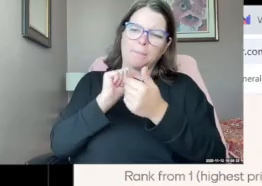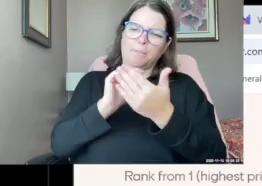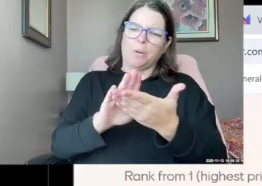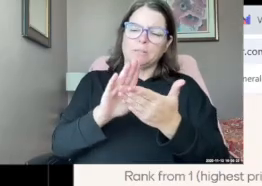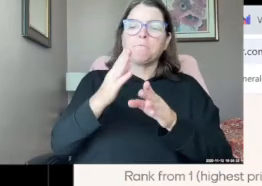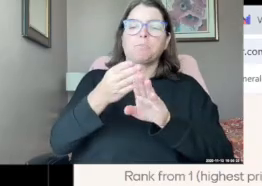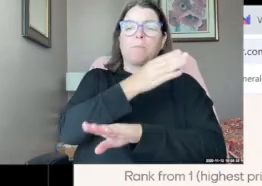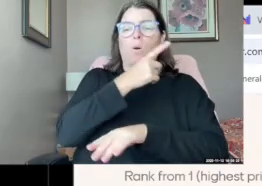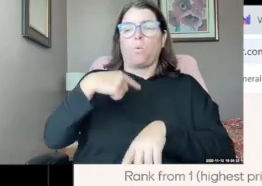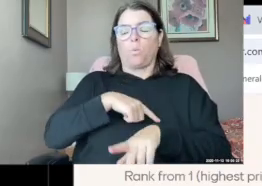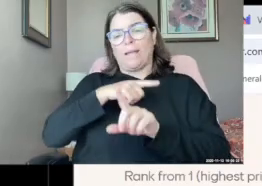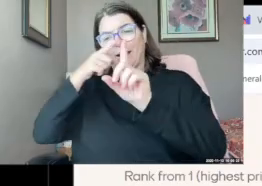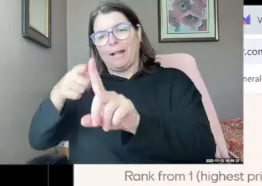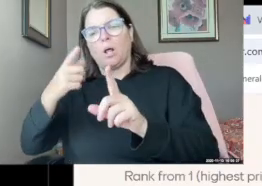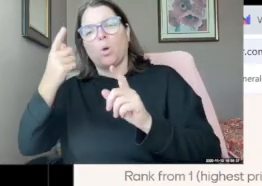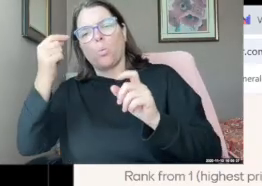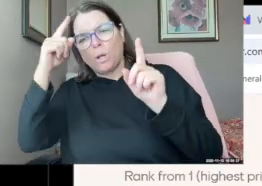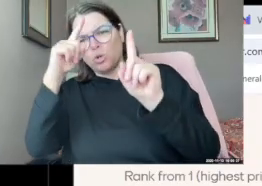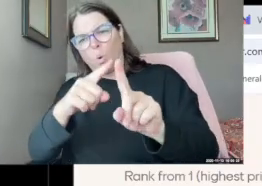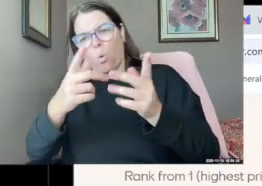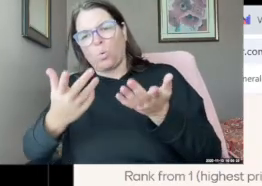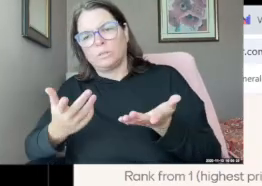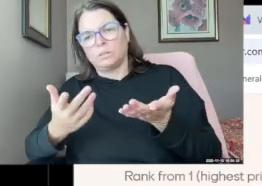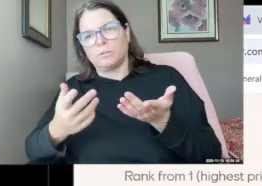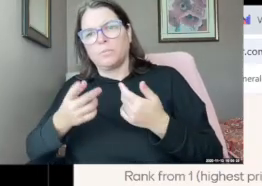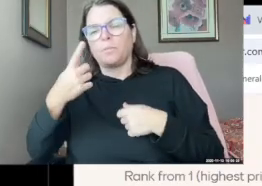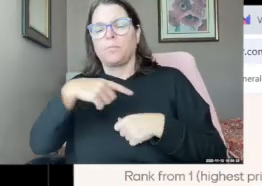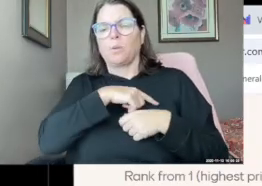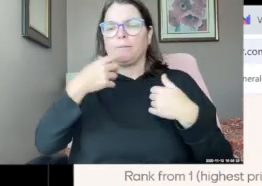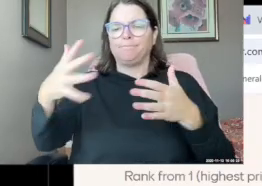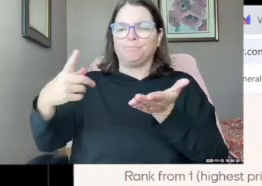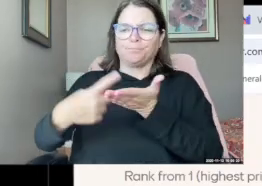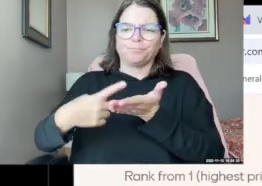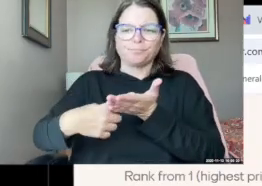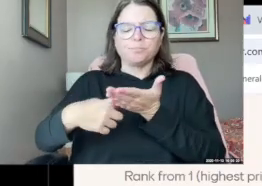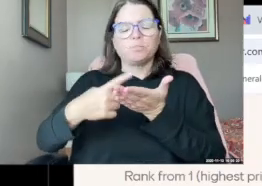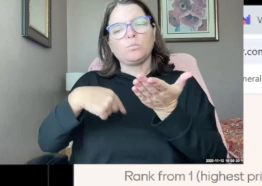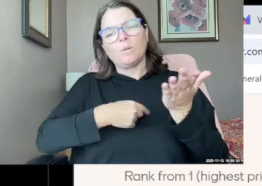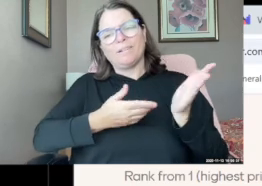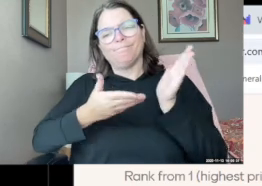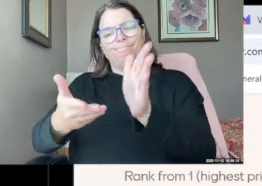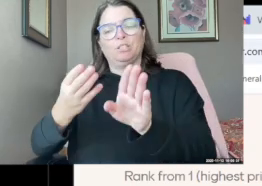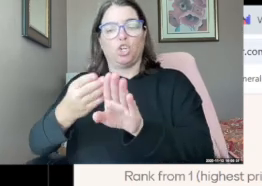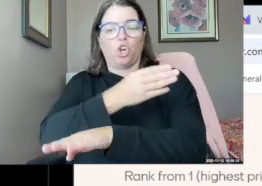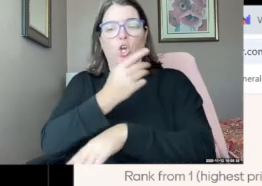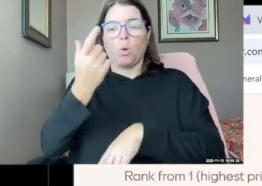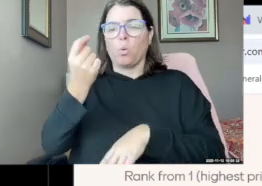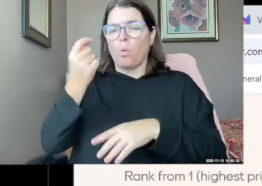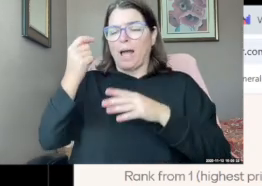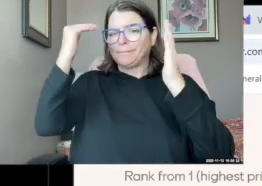figuring out, you know, what is the right approach? But I think before we even get quite there is, what are the goals, right?